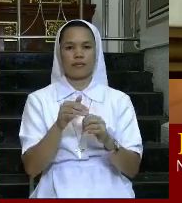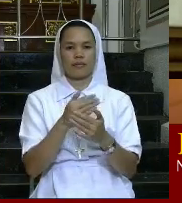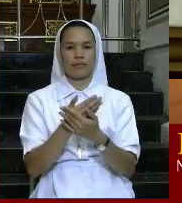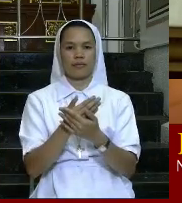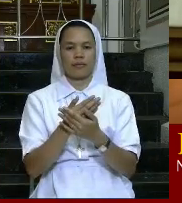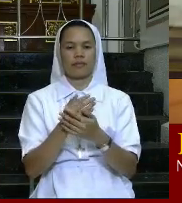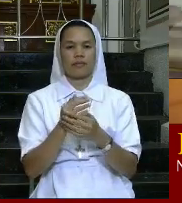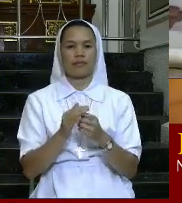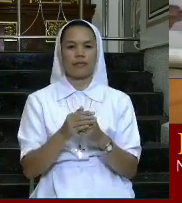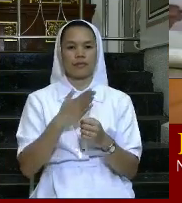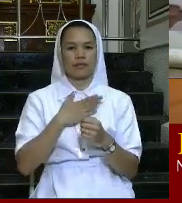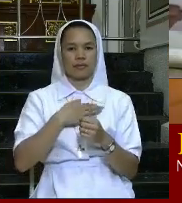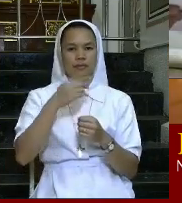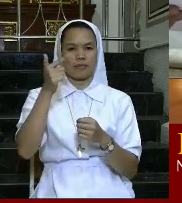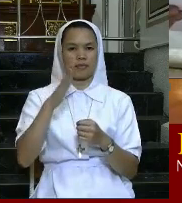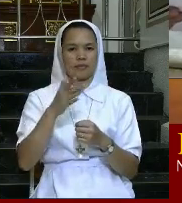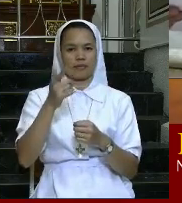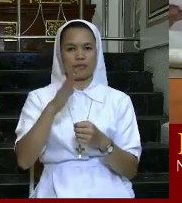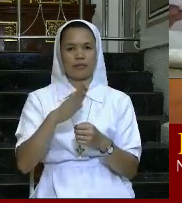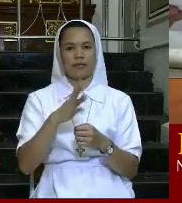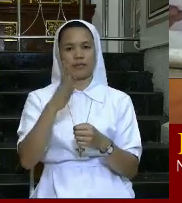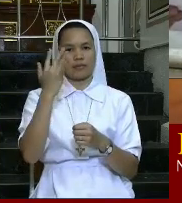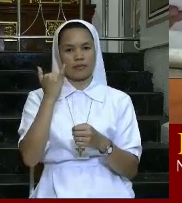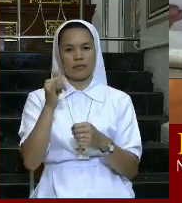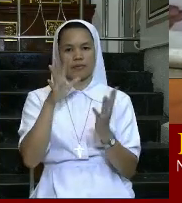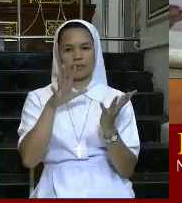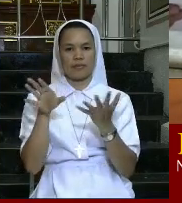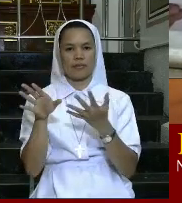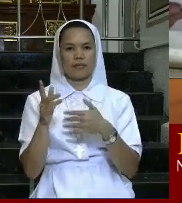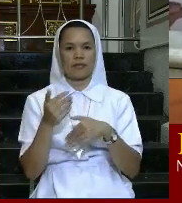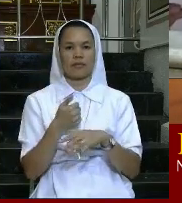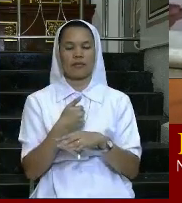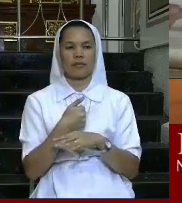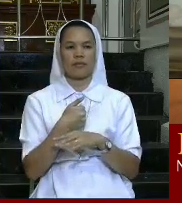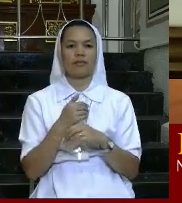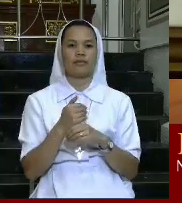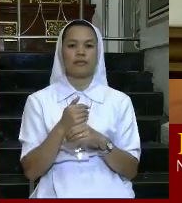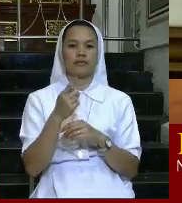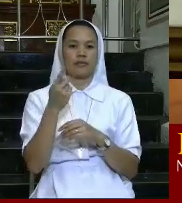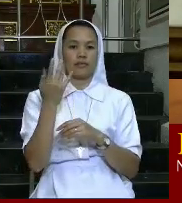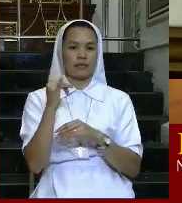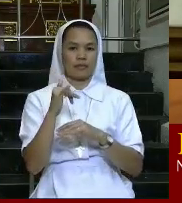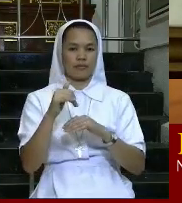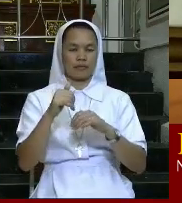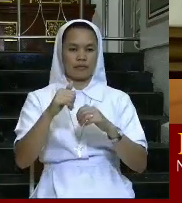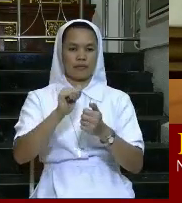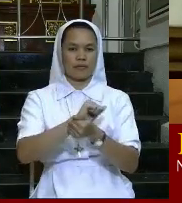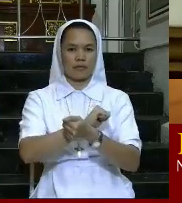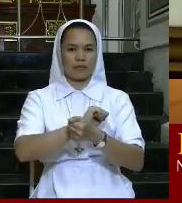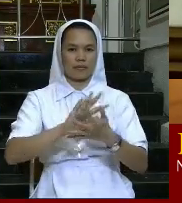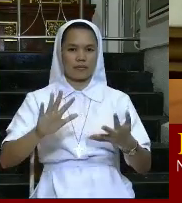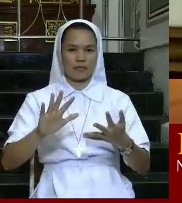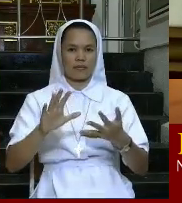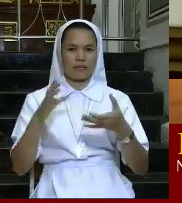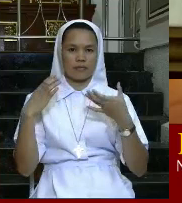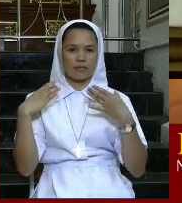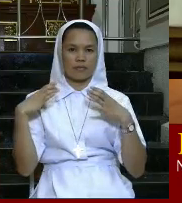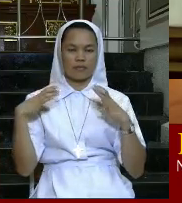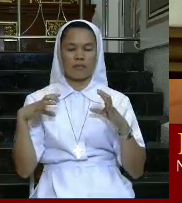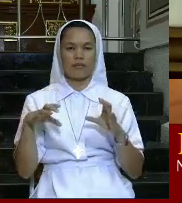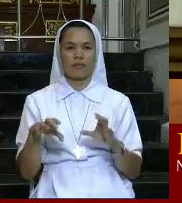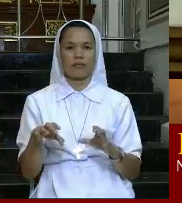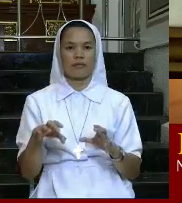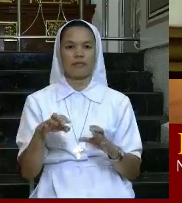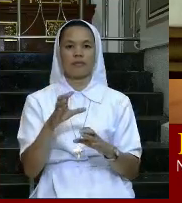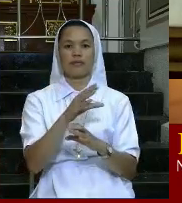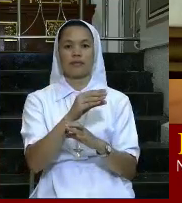bones. My God, why have you abandoned me? They divide my garments among them,